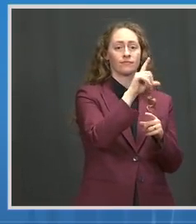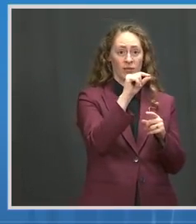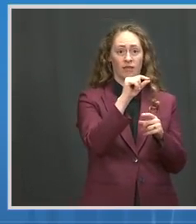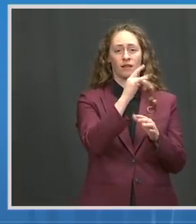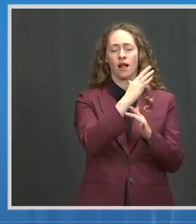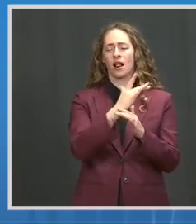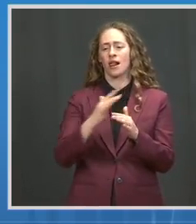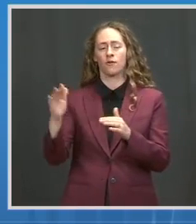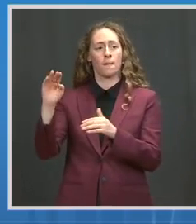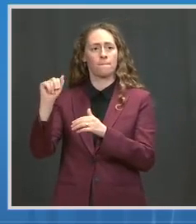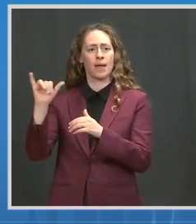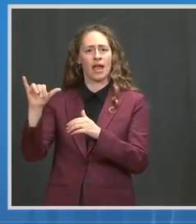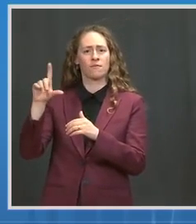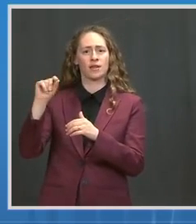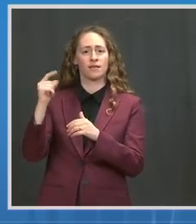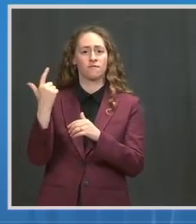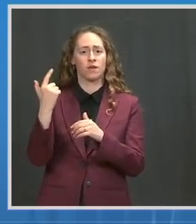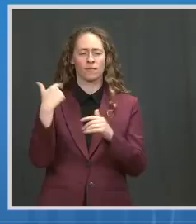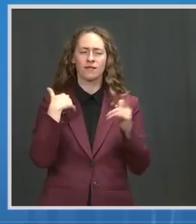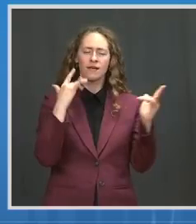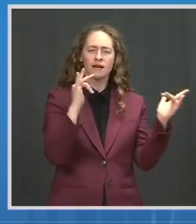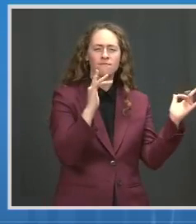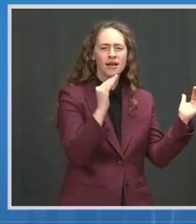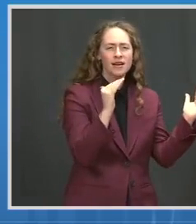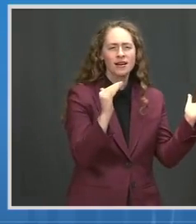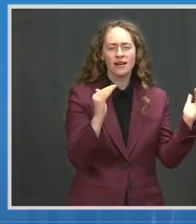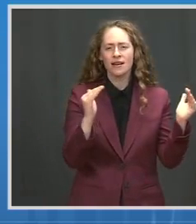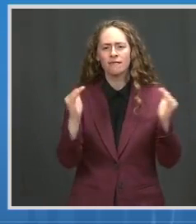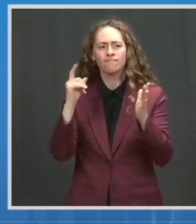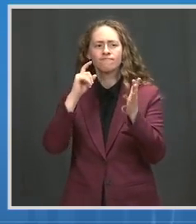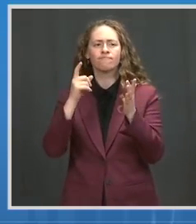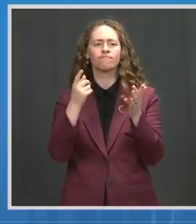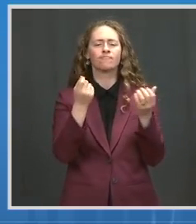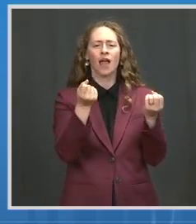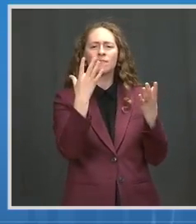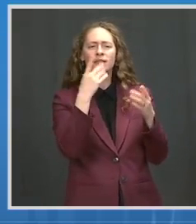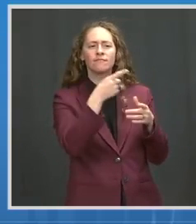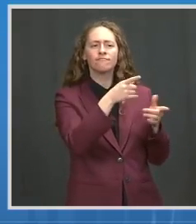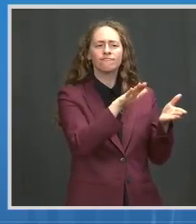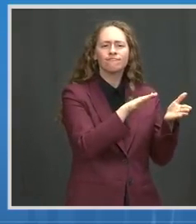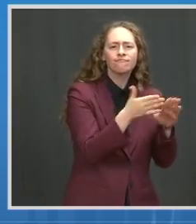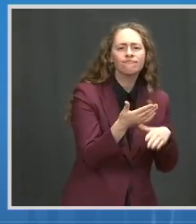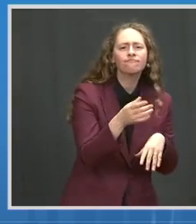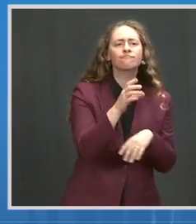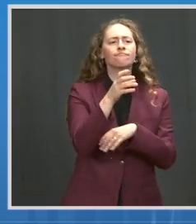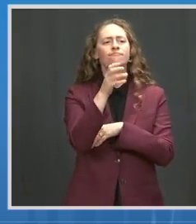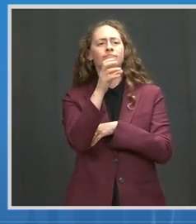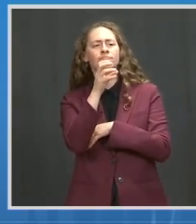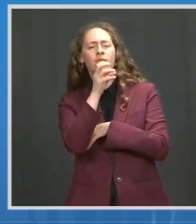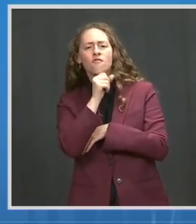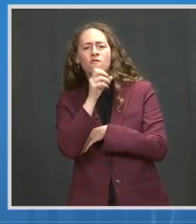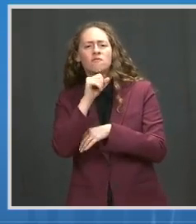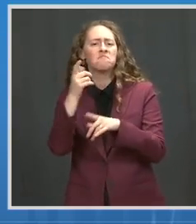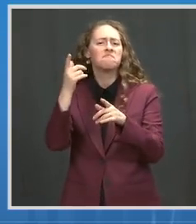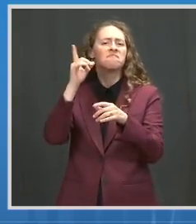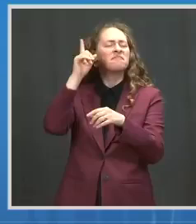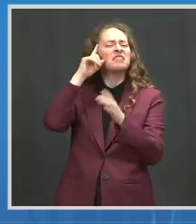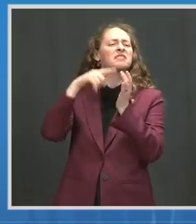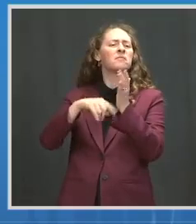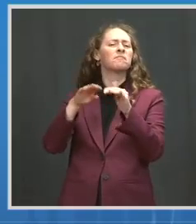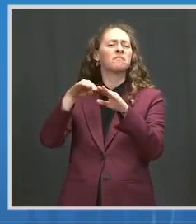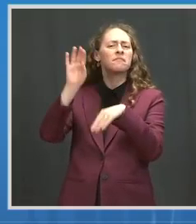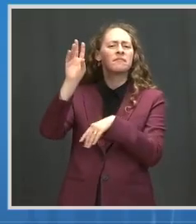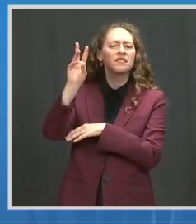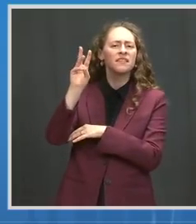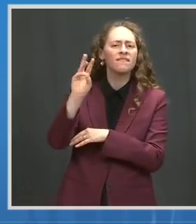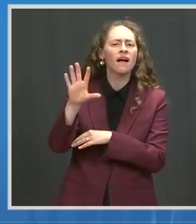department visits, hospitalizations, and deaths in adults over age 65 who were prioritized for vaccination in the early